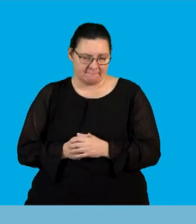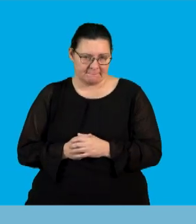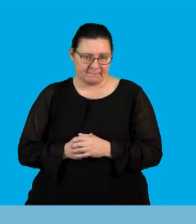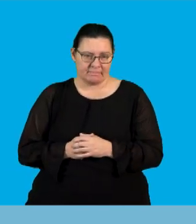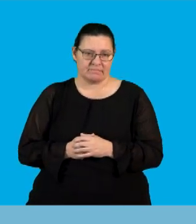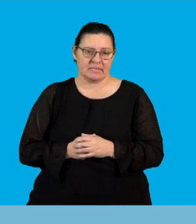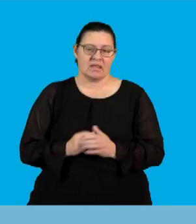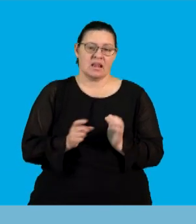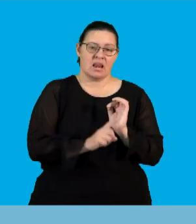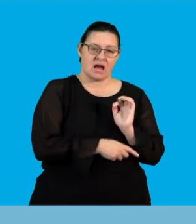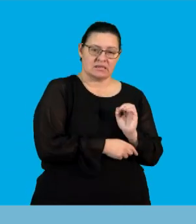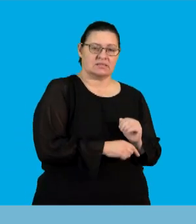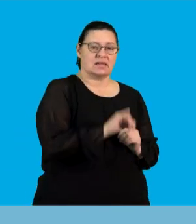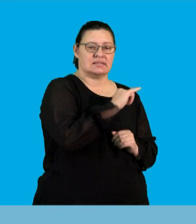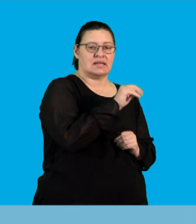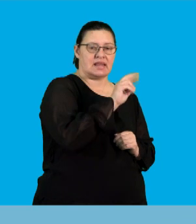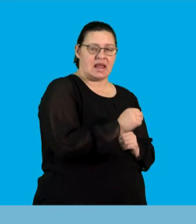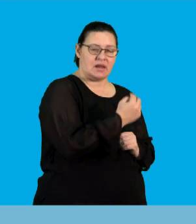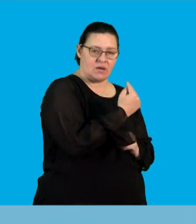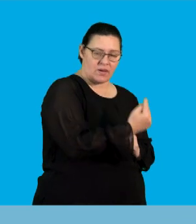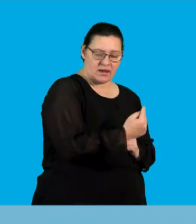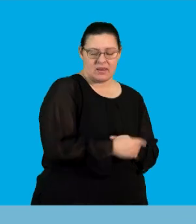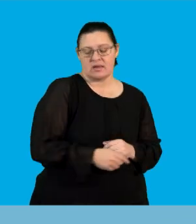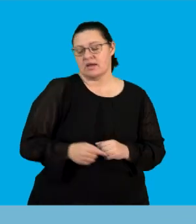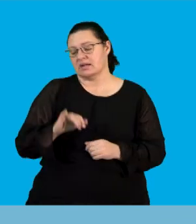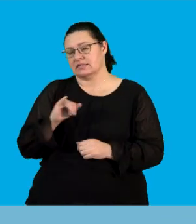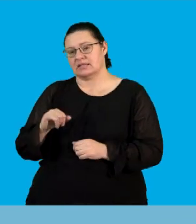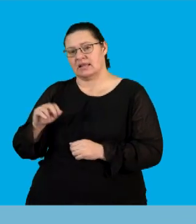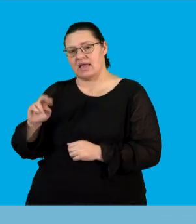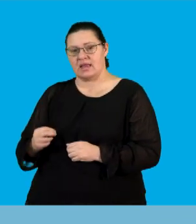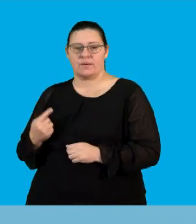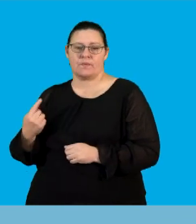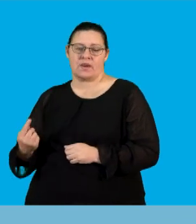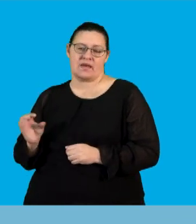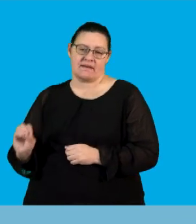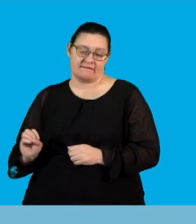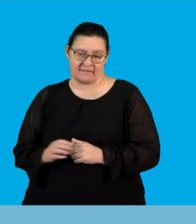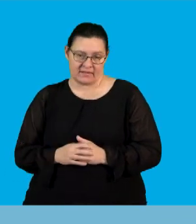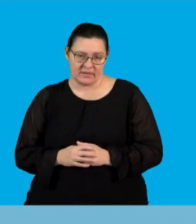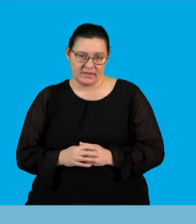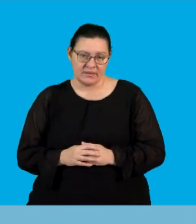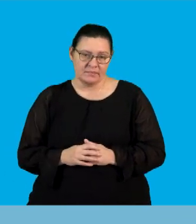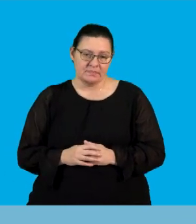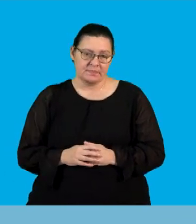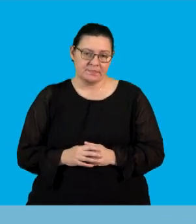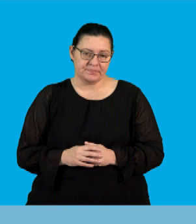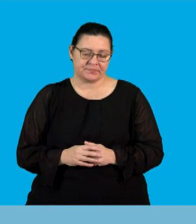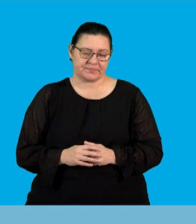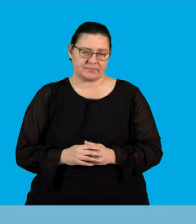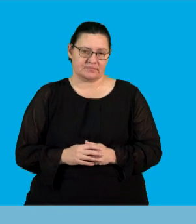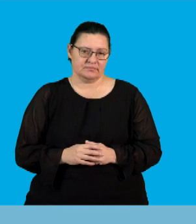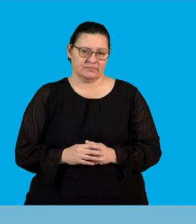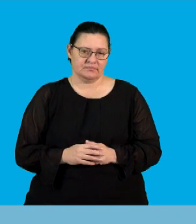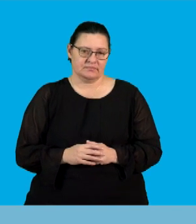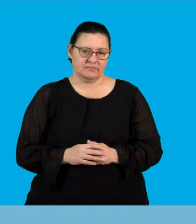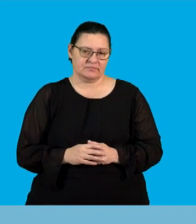on the products. And then lastly, we have 1 zinc on the left-hand side being the reactants. And then lastly, we have also